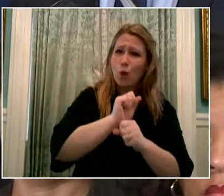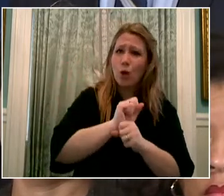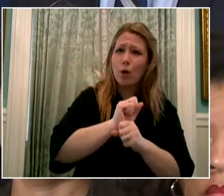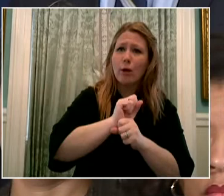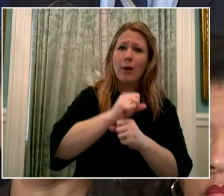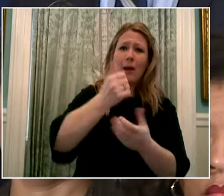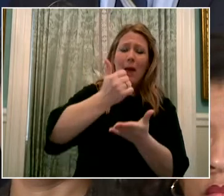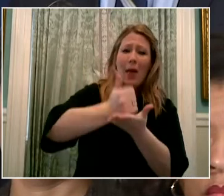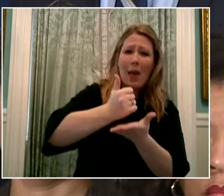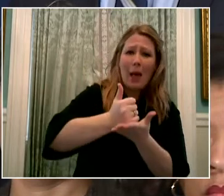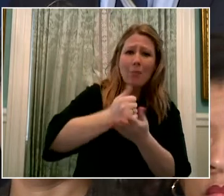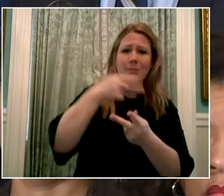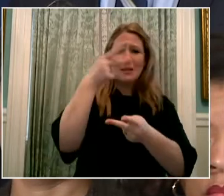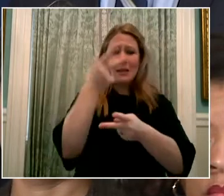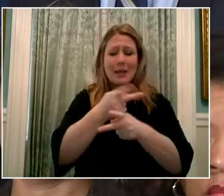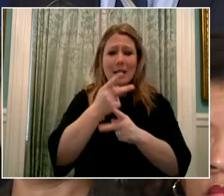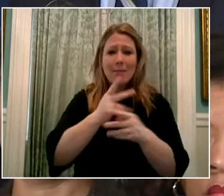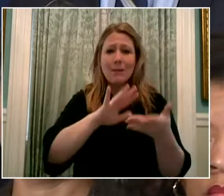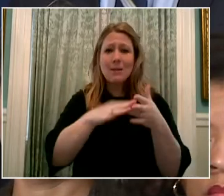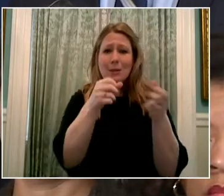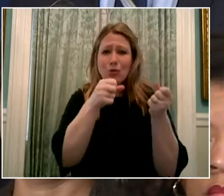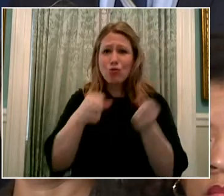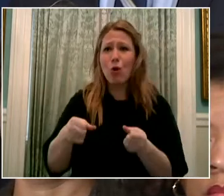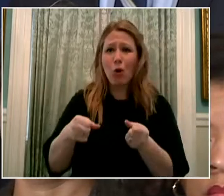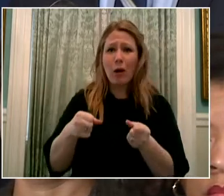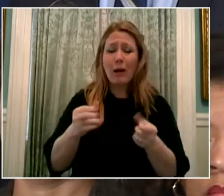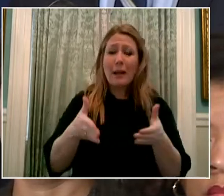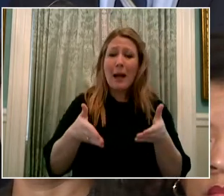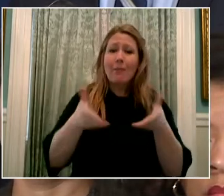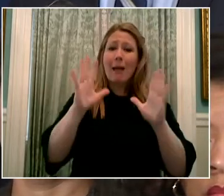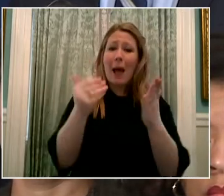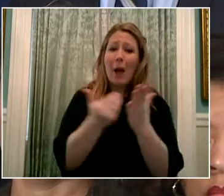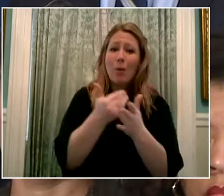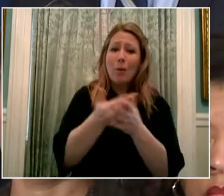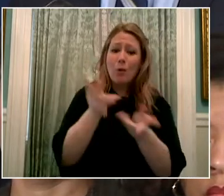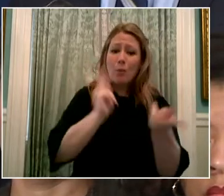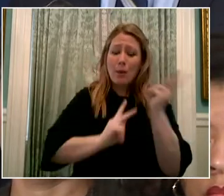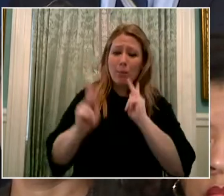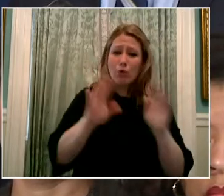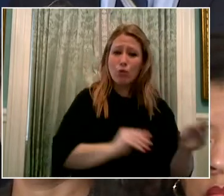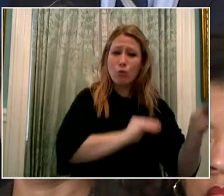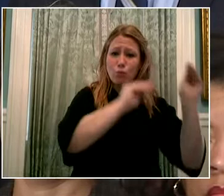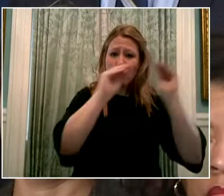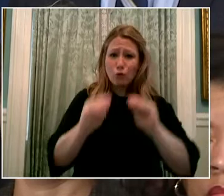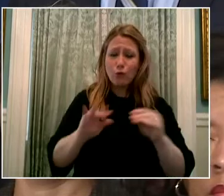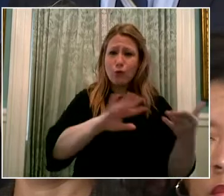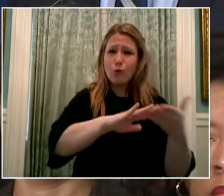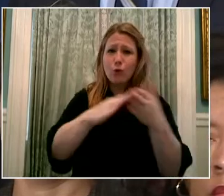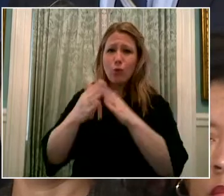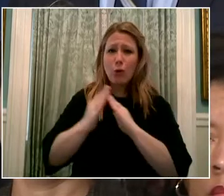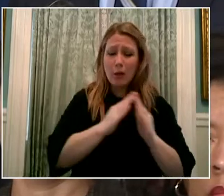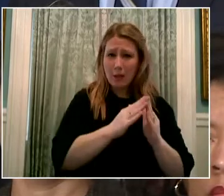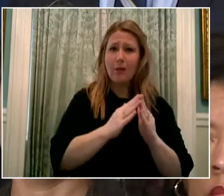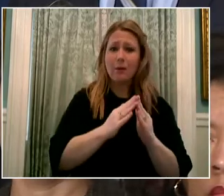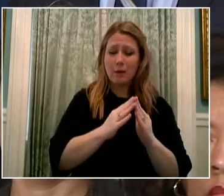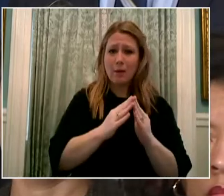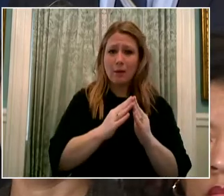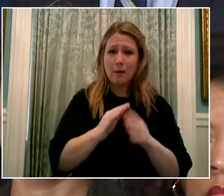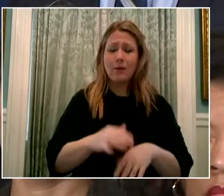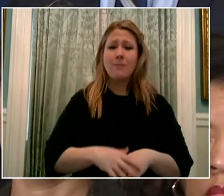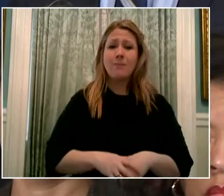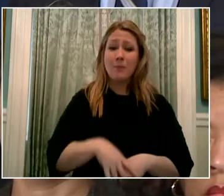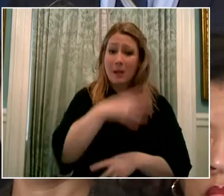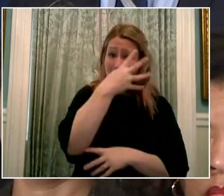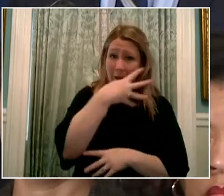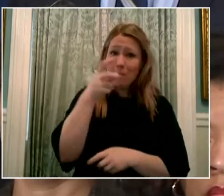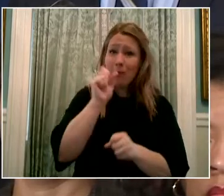into communities and allow the communities to grow. And the labor of immigrants have allowed this country to be what it is. We